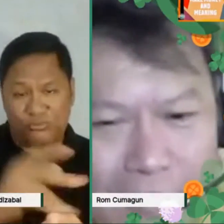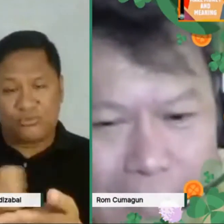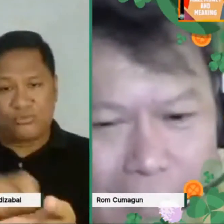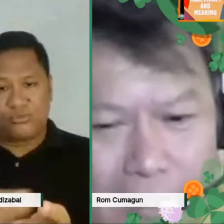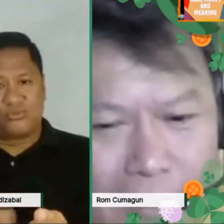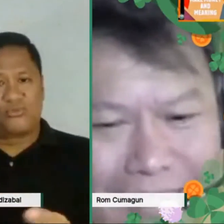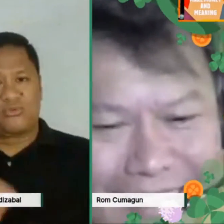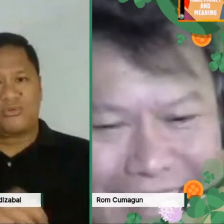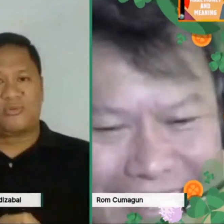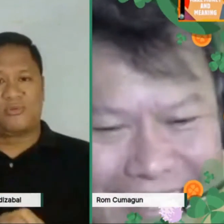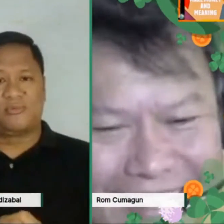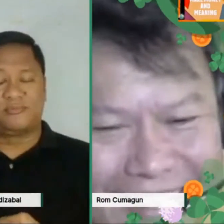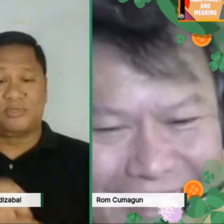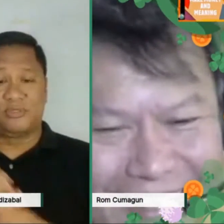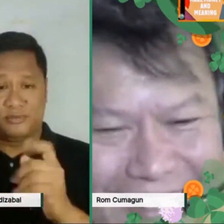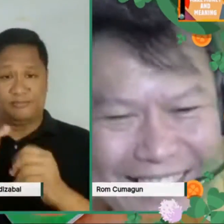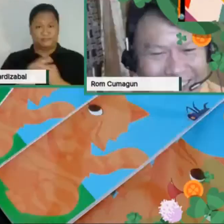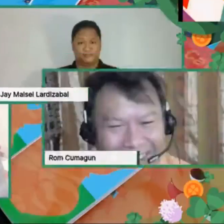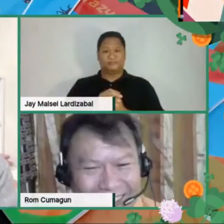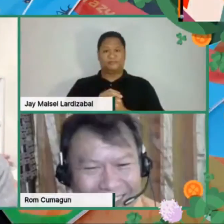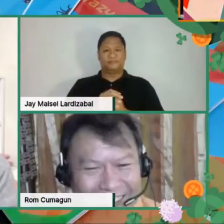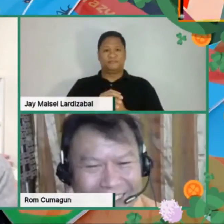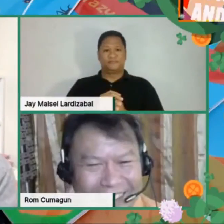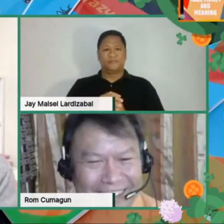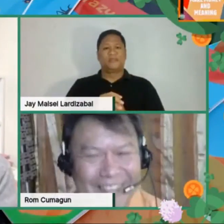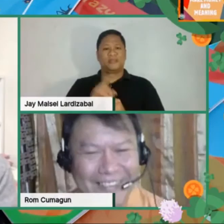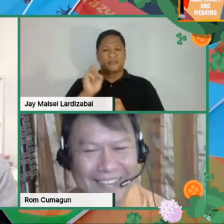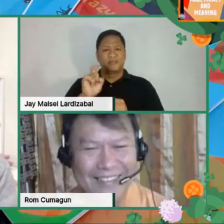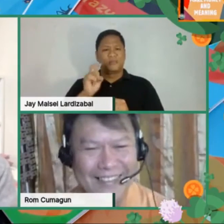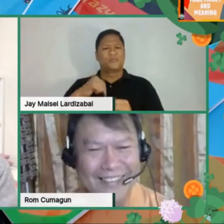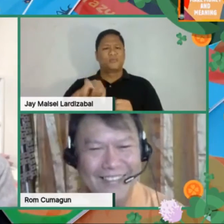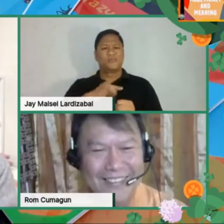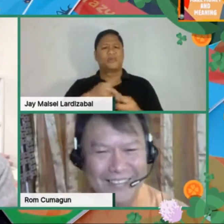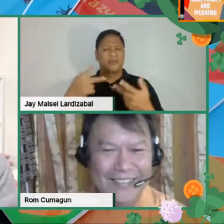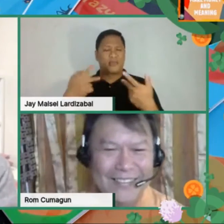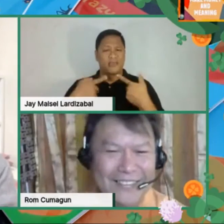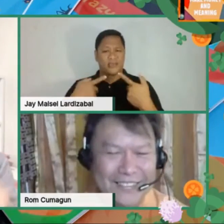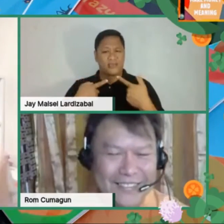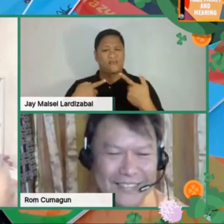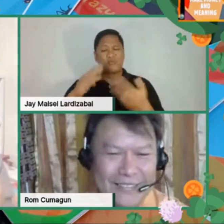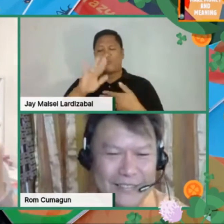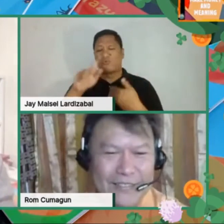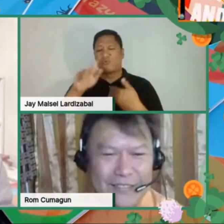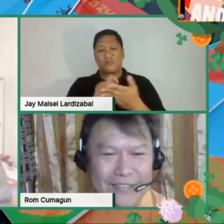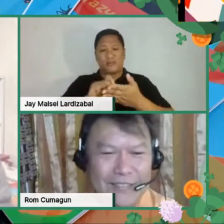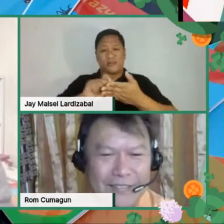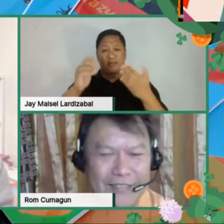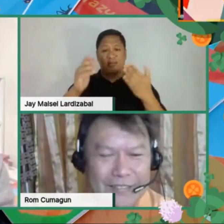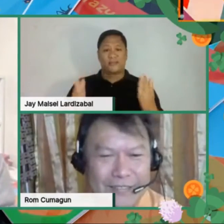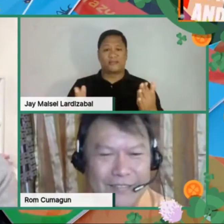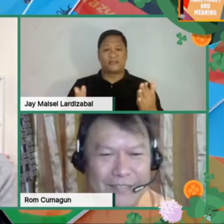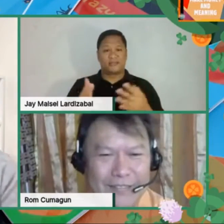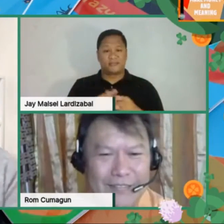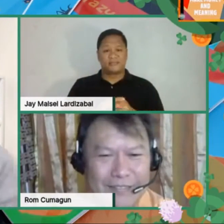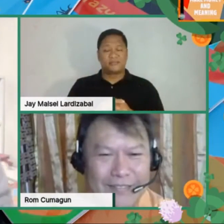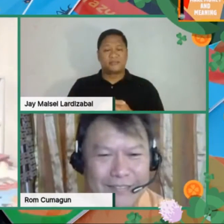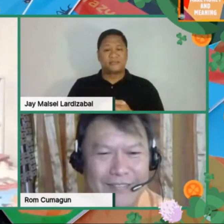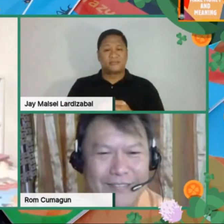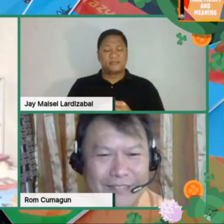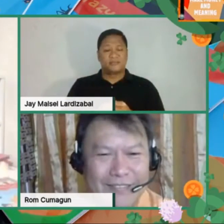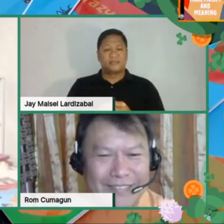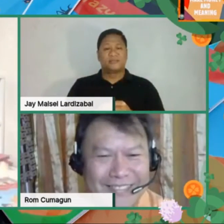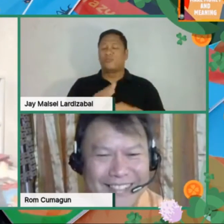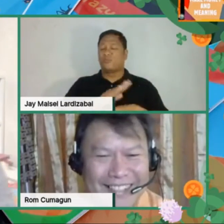Na hanggang Oh, ngayon, it still happens to me, to all writers, but just keep at it. Don't give